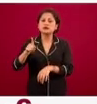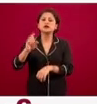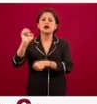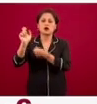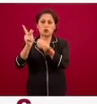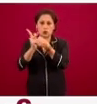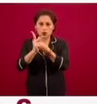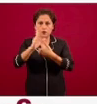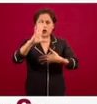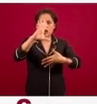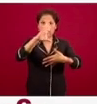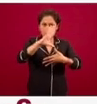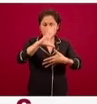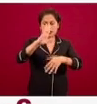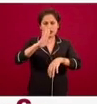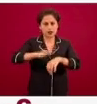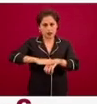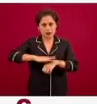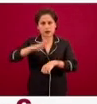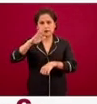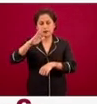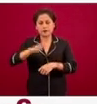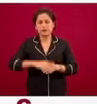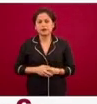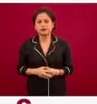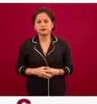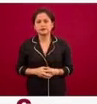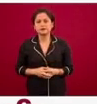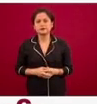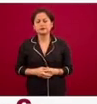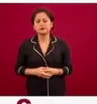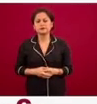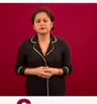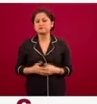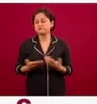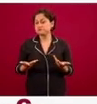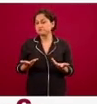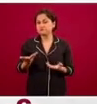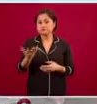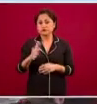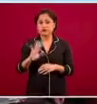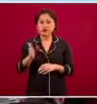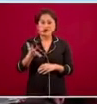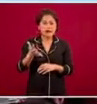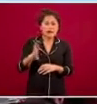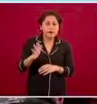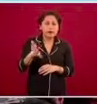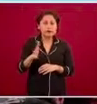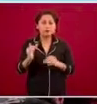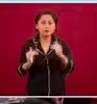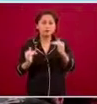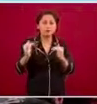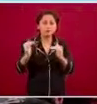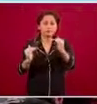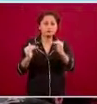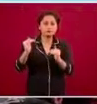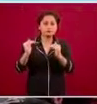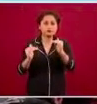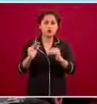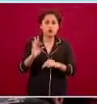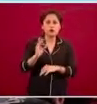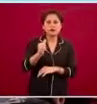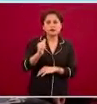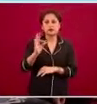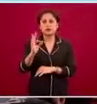still have, so to speak, a match between the European region and the Americas.